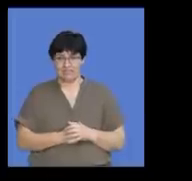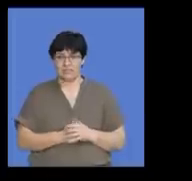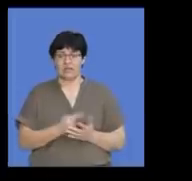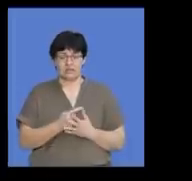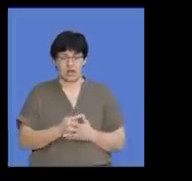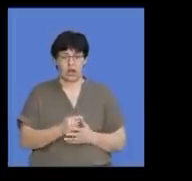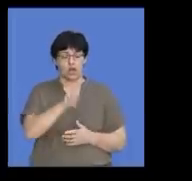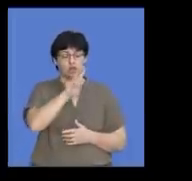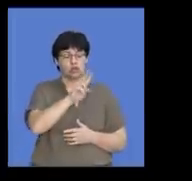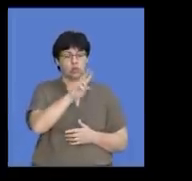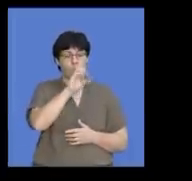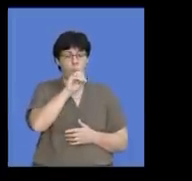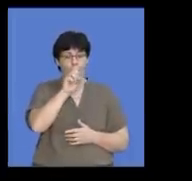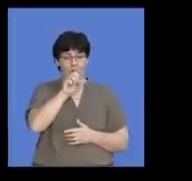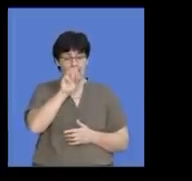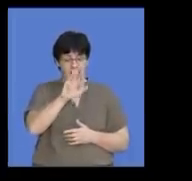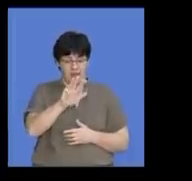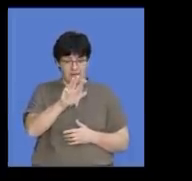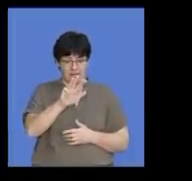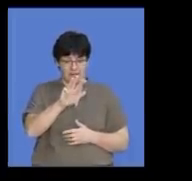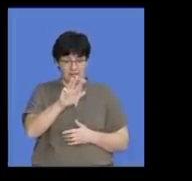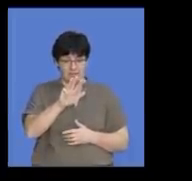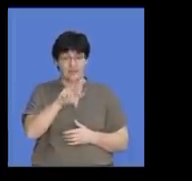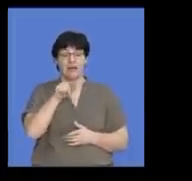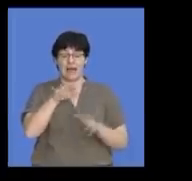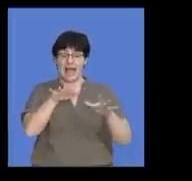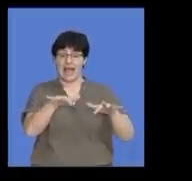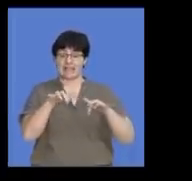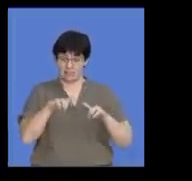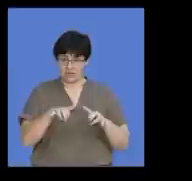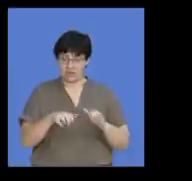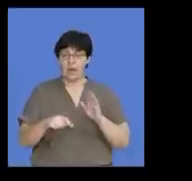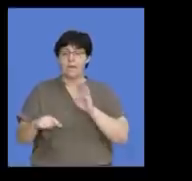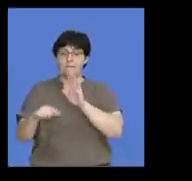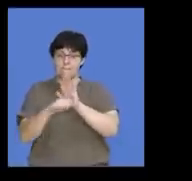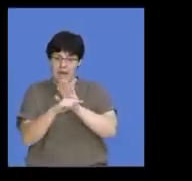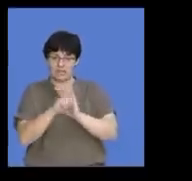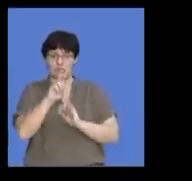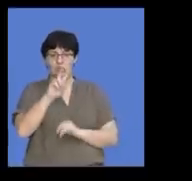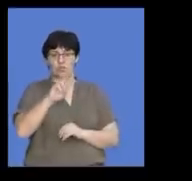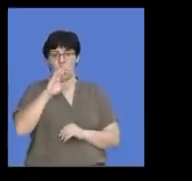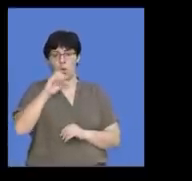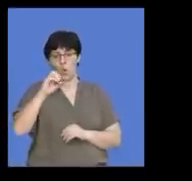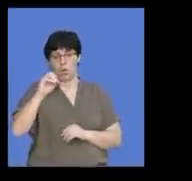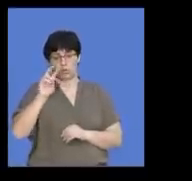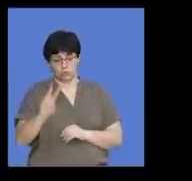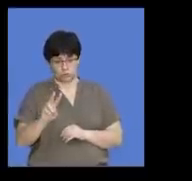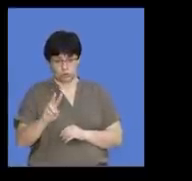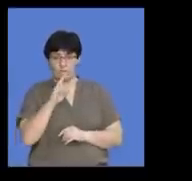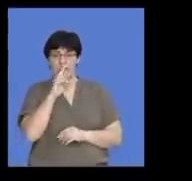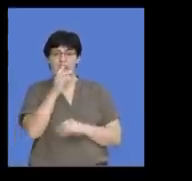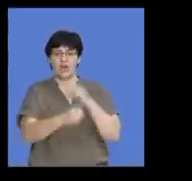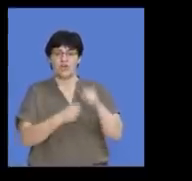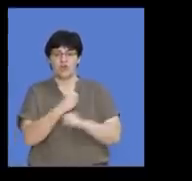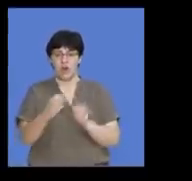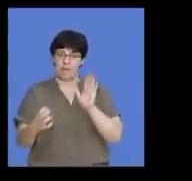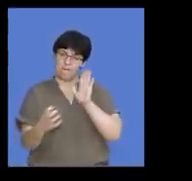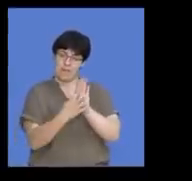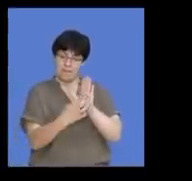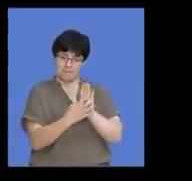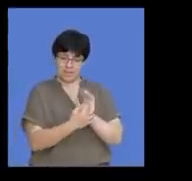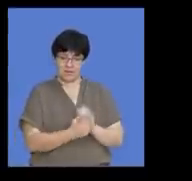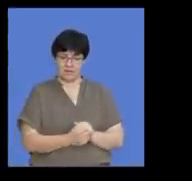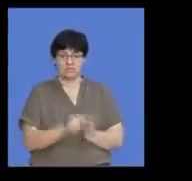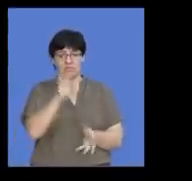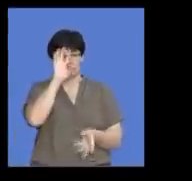That's 2019, which is this examination, minus 2002, which is the year given on the map,